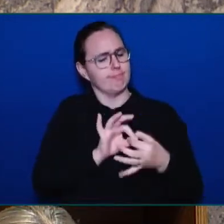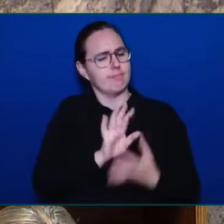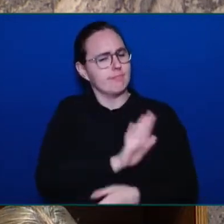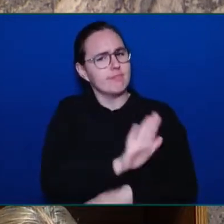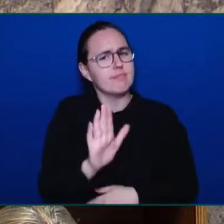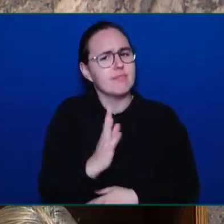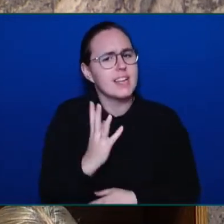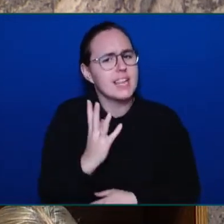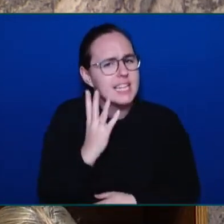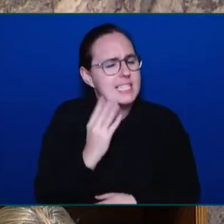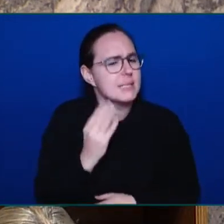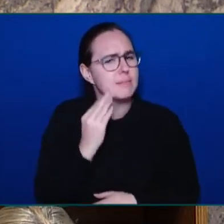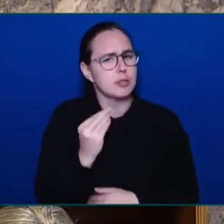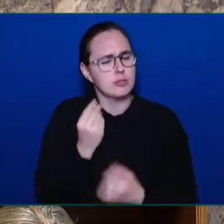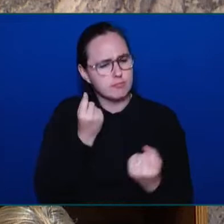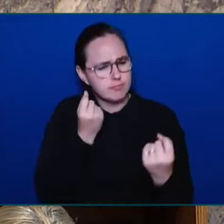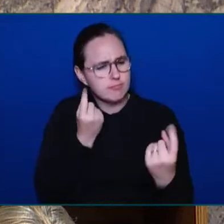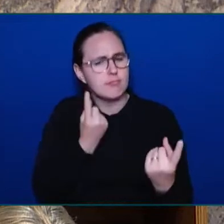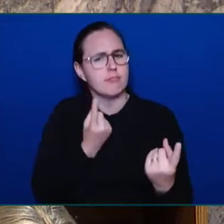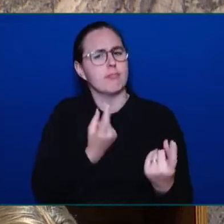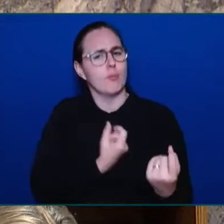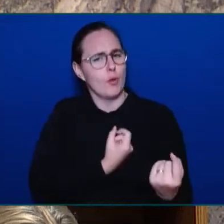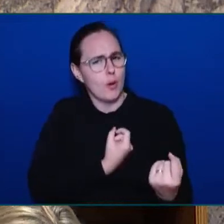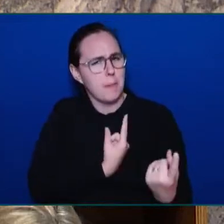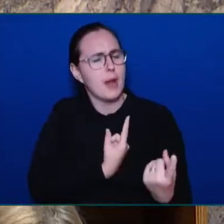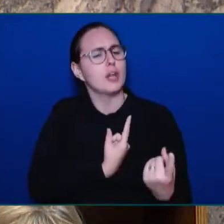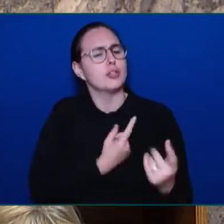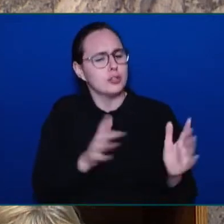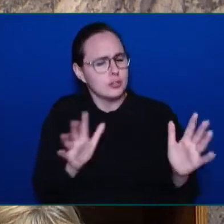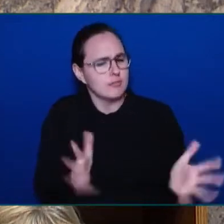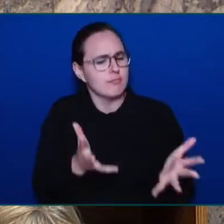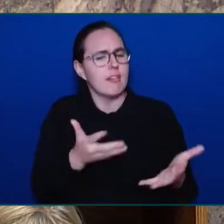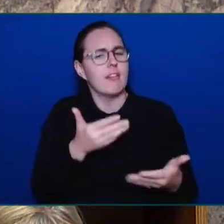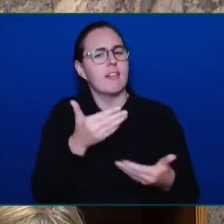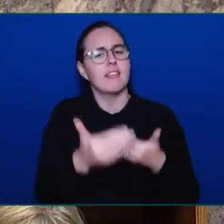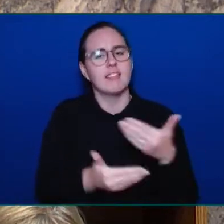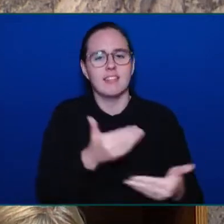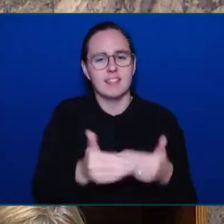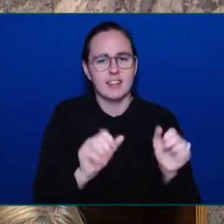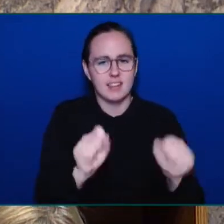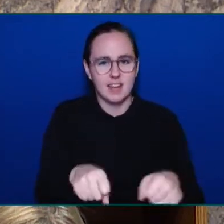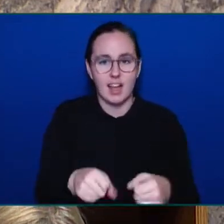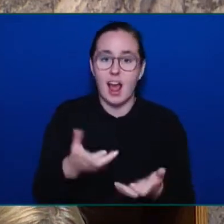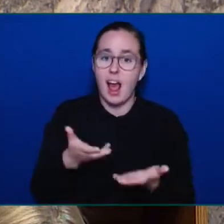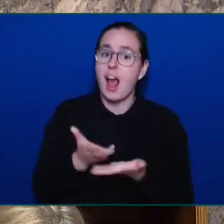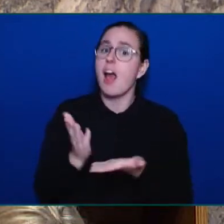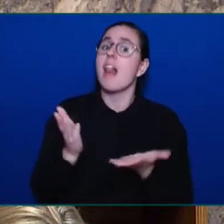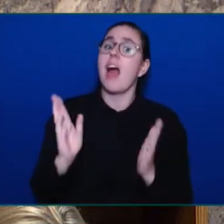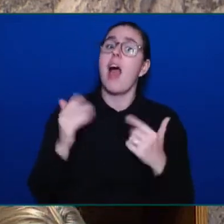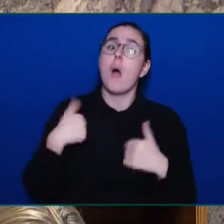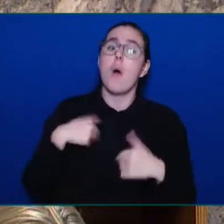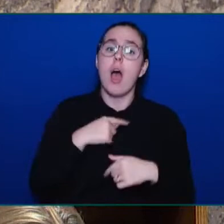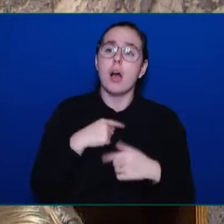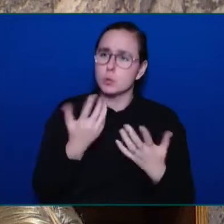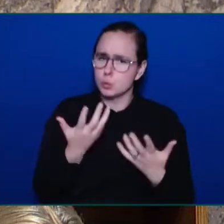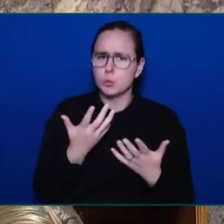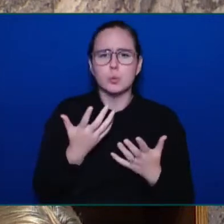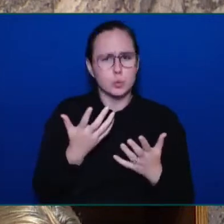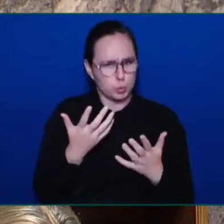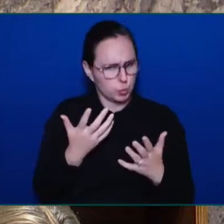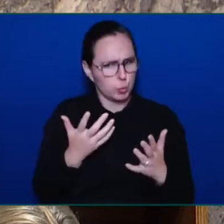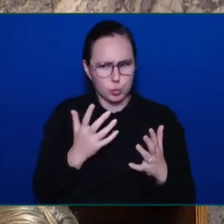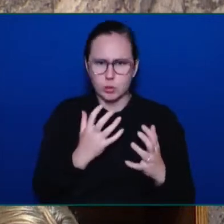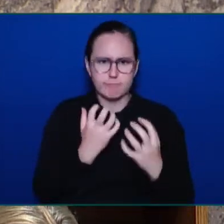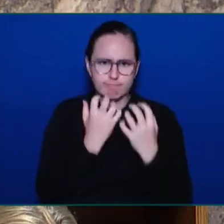journeys. May we be allies and advocates for their rights and work towards a world where they are valued and fully